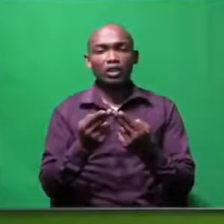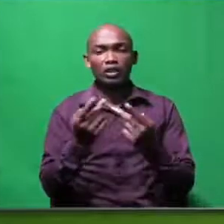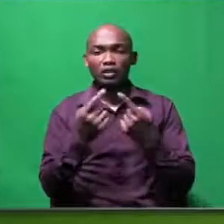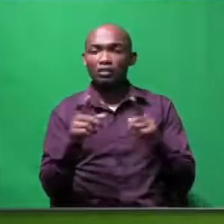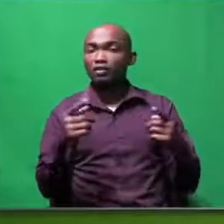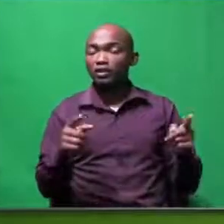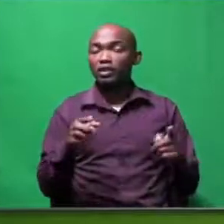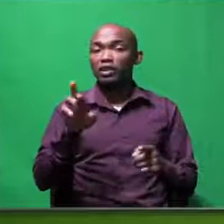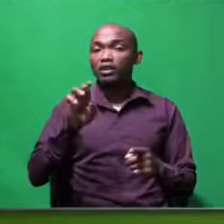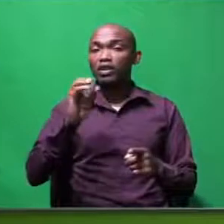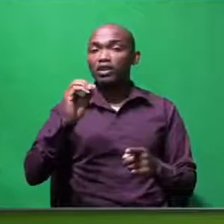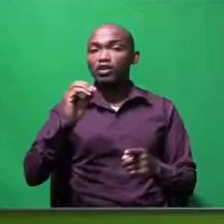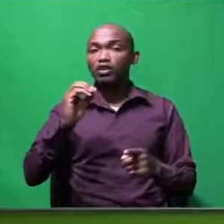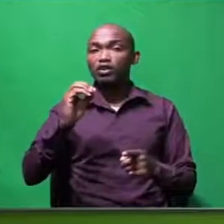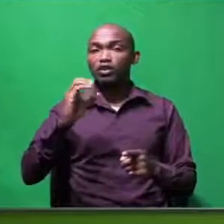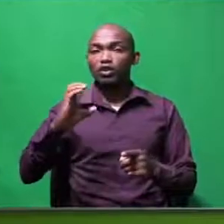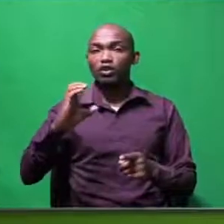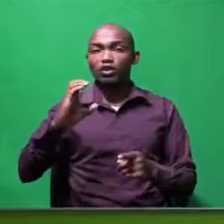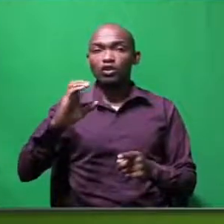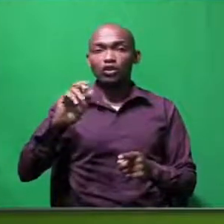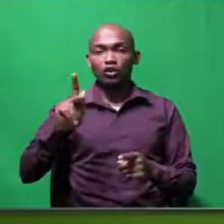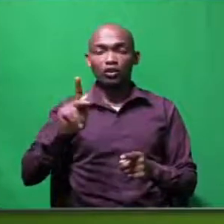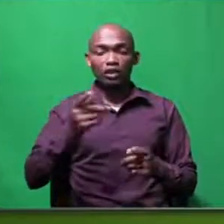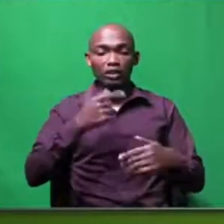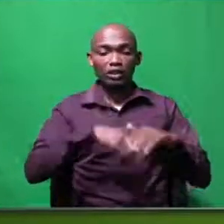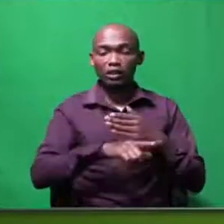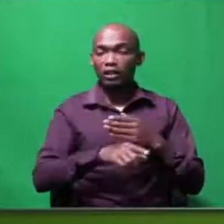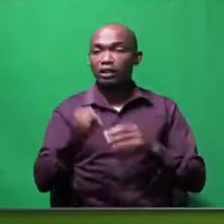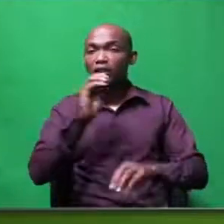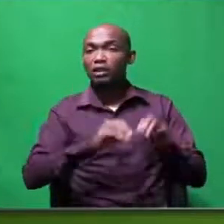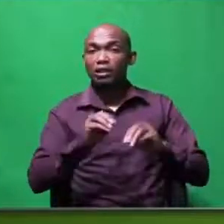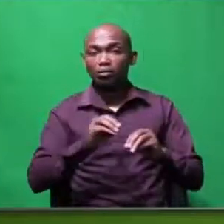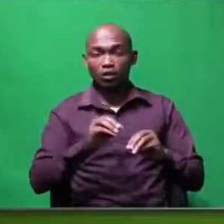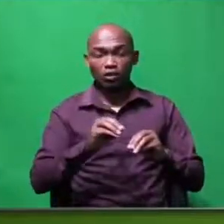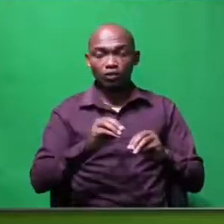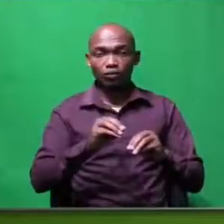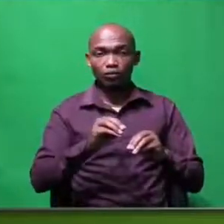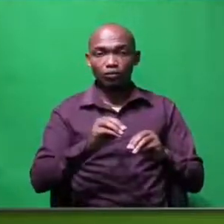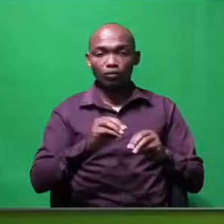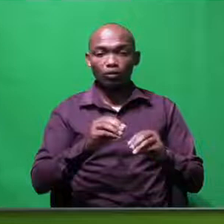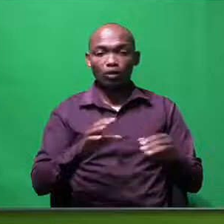chemical, we can say into chemical composition.